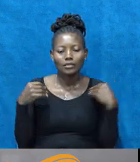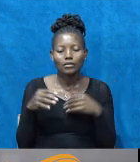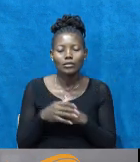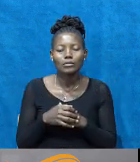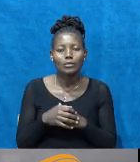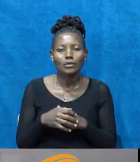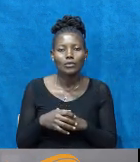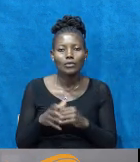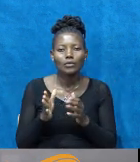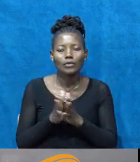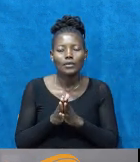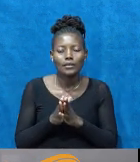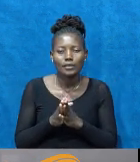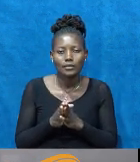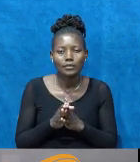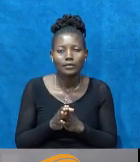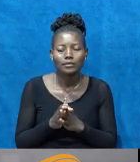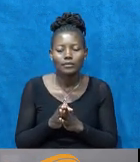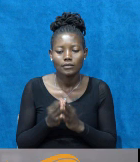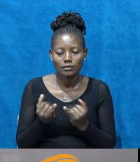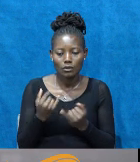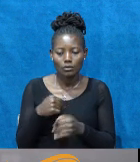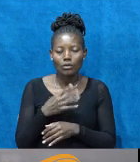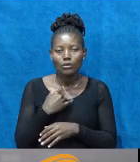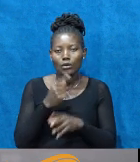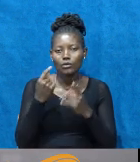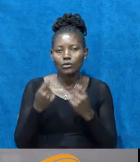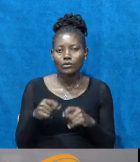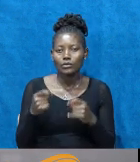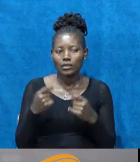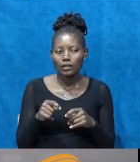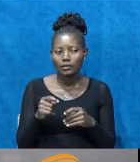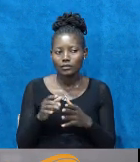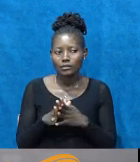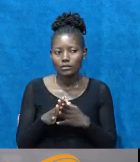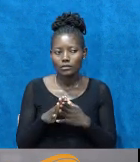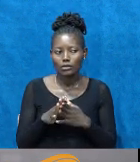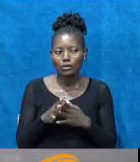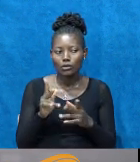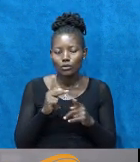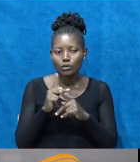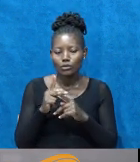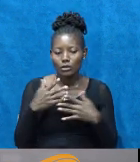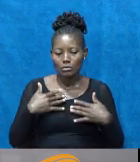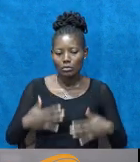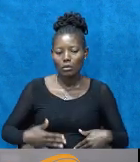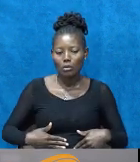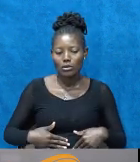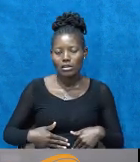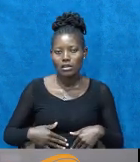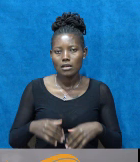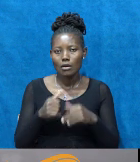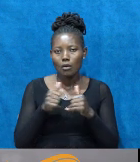to prevent excessive weight gain and fat accrual during rehabilitation. We want to try and maintain